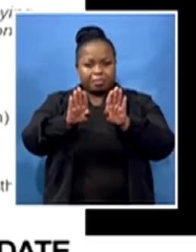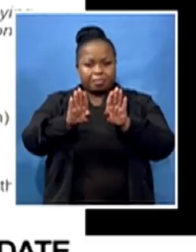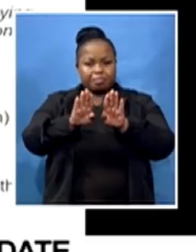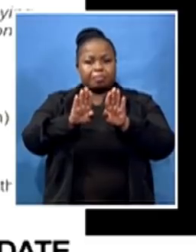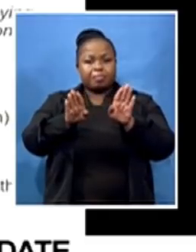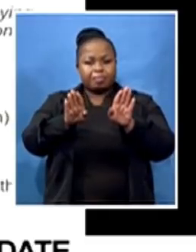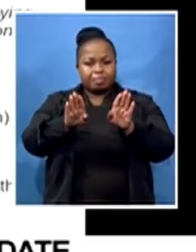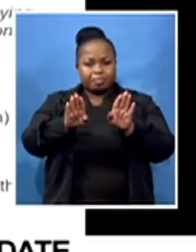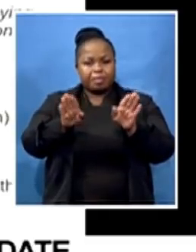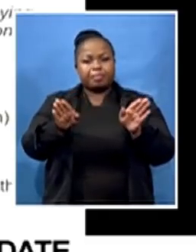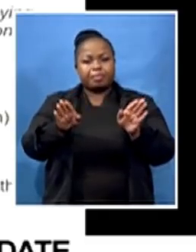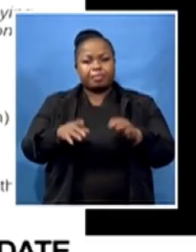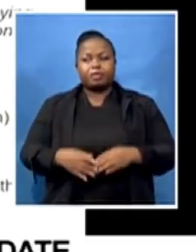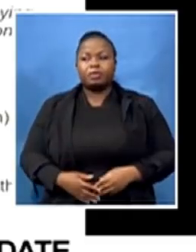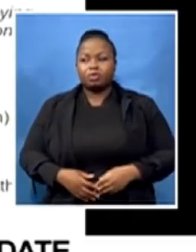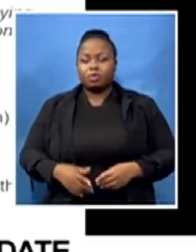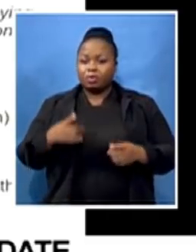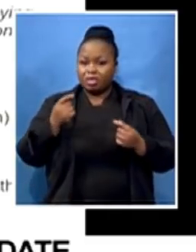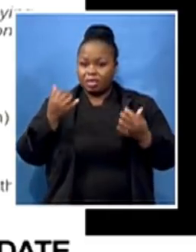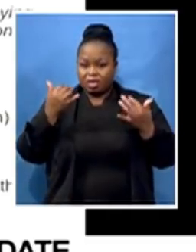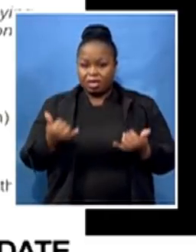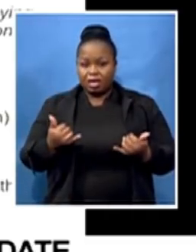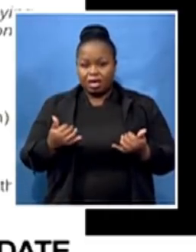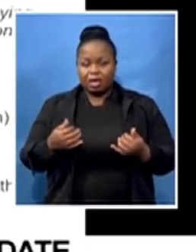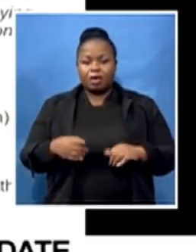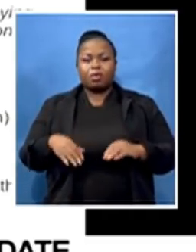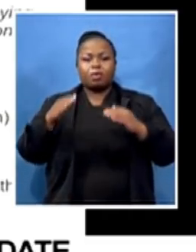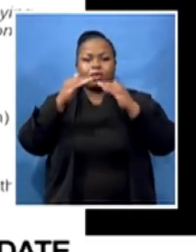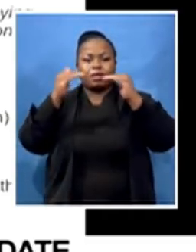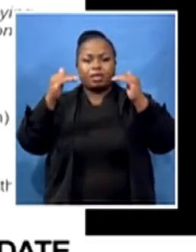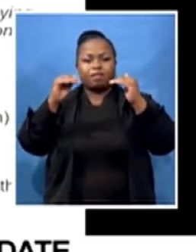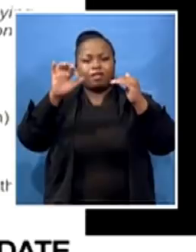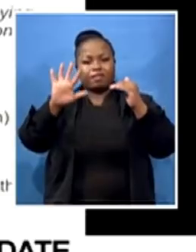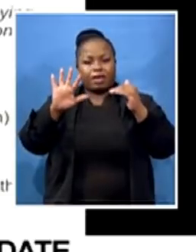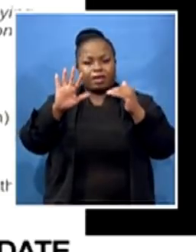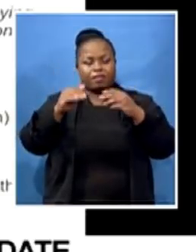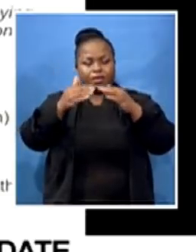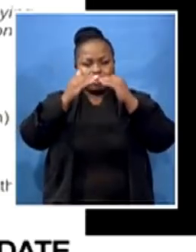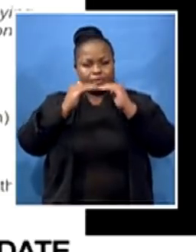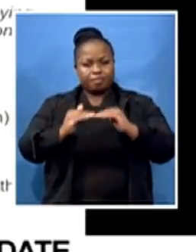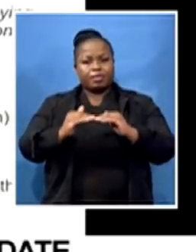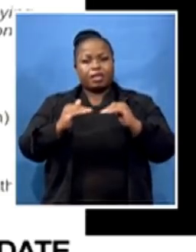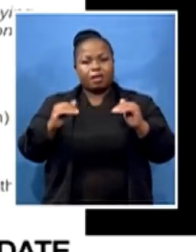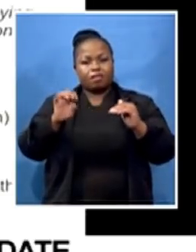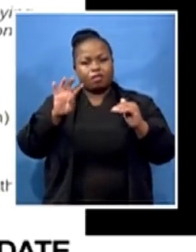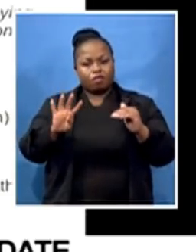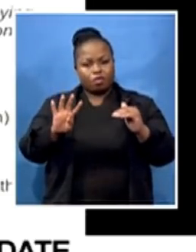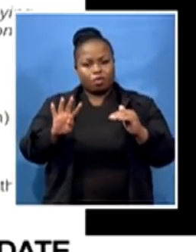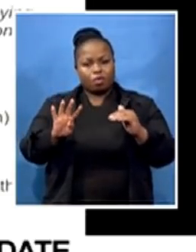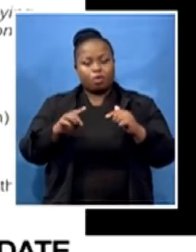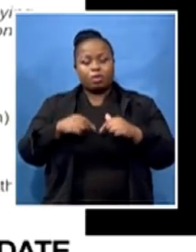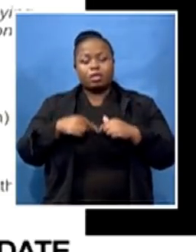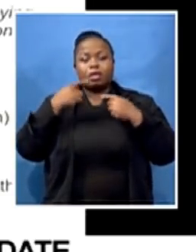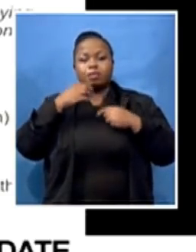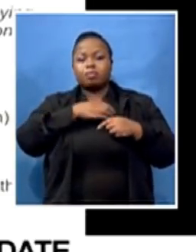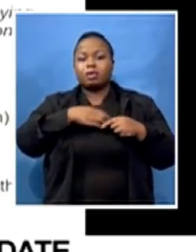Now we are at level 3. The president did announce where we are.